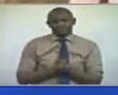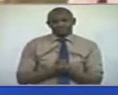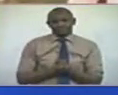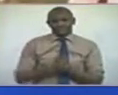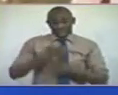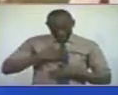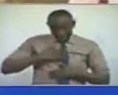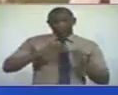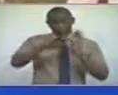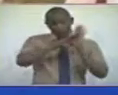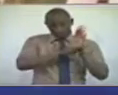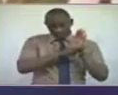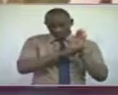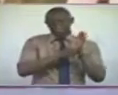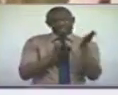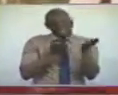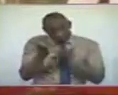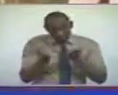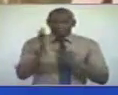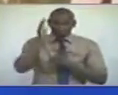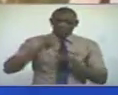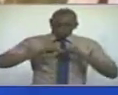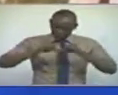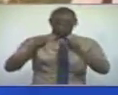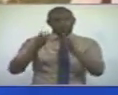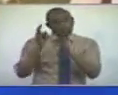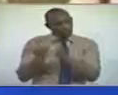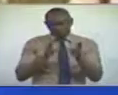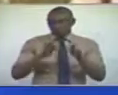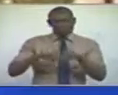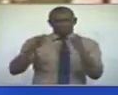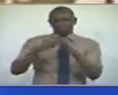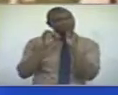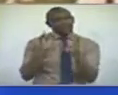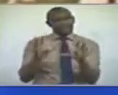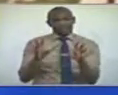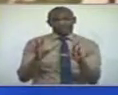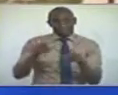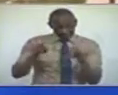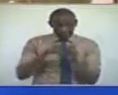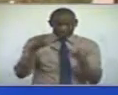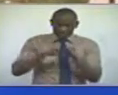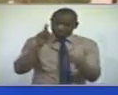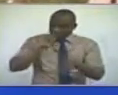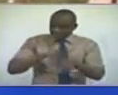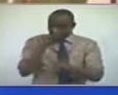Our programs, services will continue to run uninterrupted and at the same time